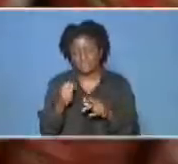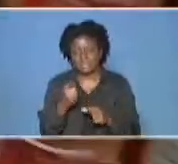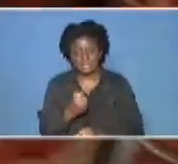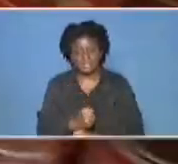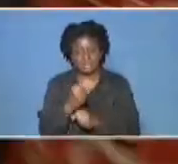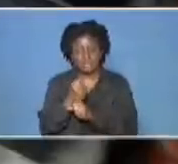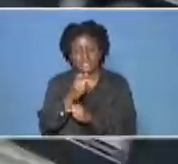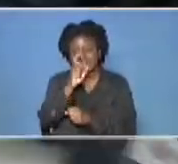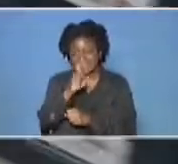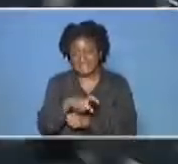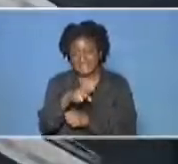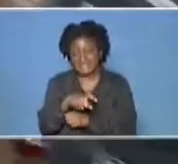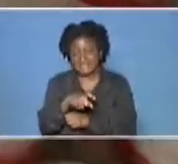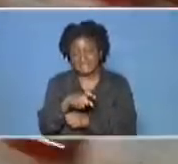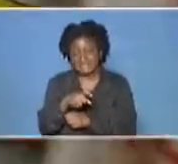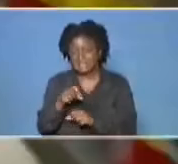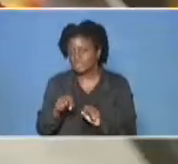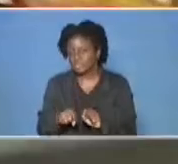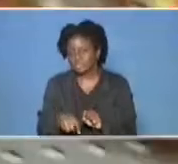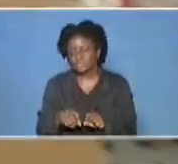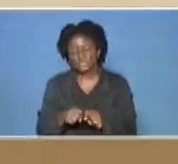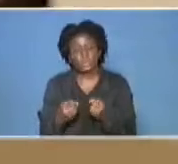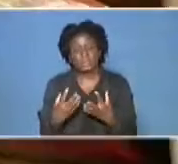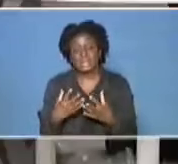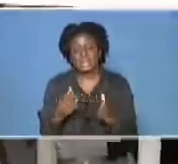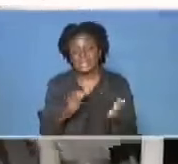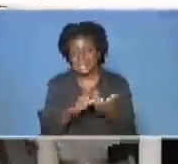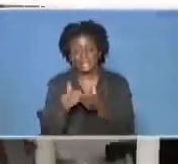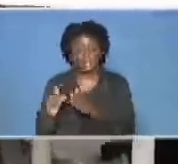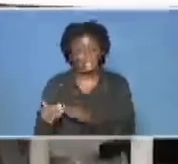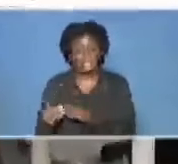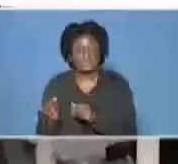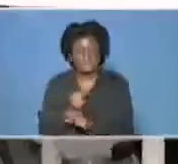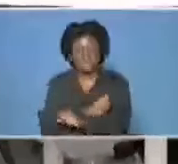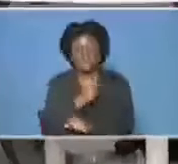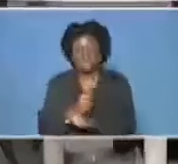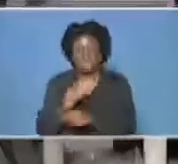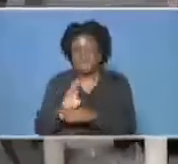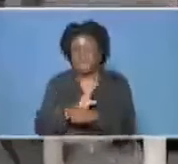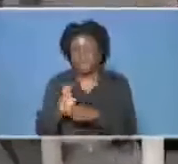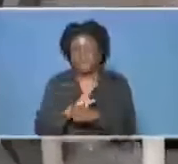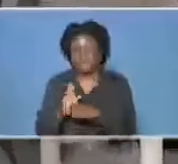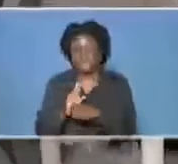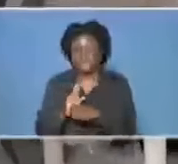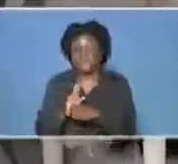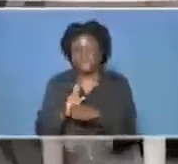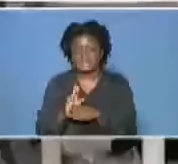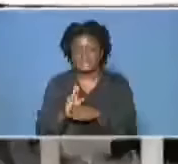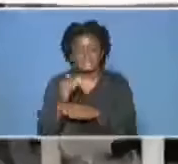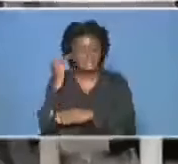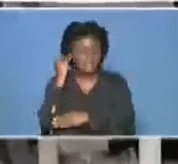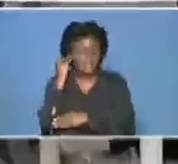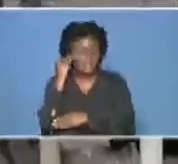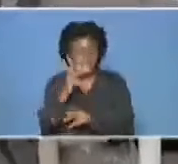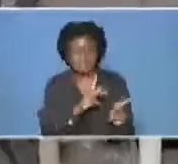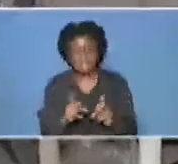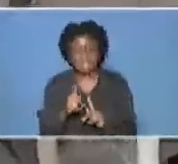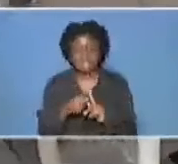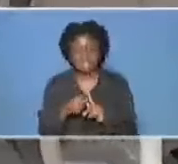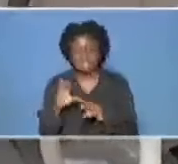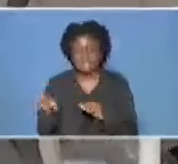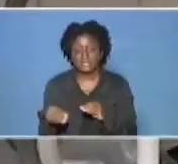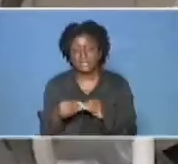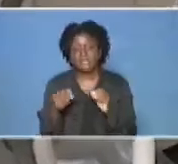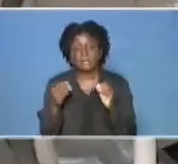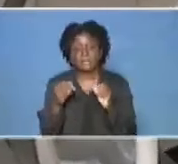support that's needed in so many communities around the country. With a strong business background, Sumner says he plans to engage with more financial